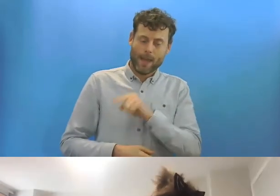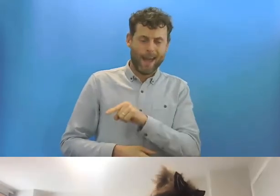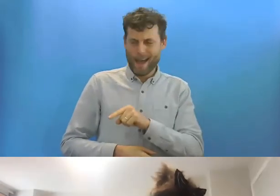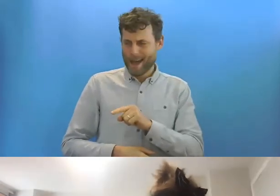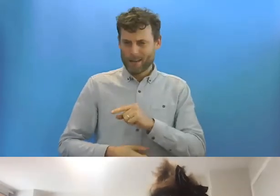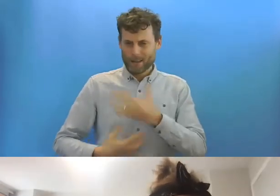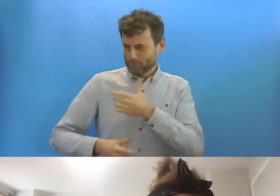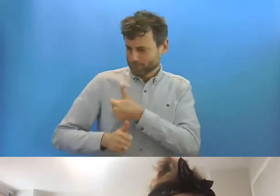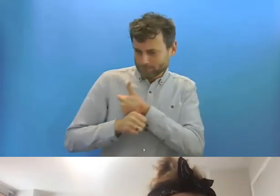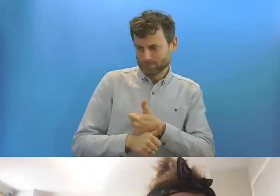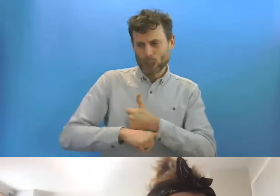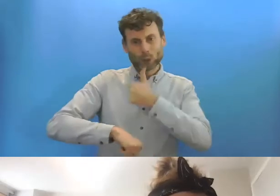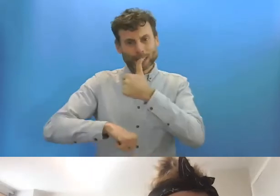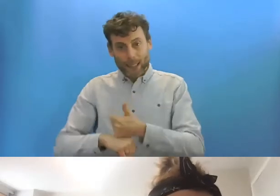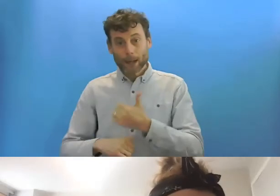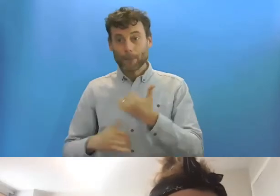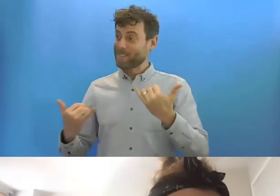on a festival during a pandemic.